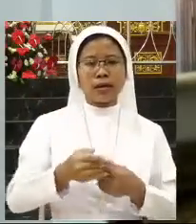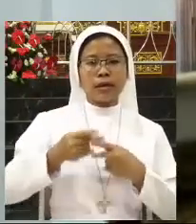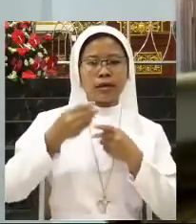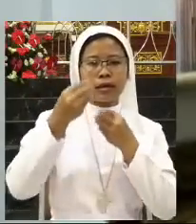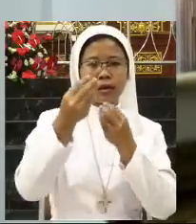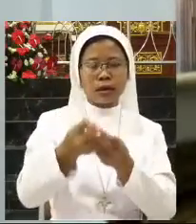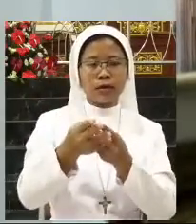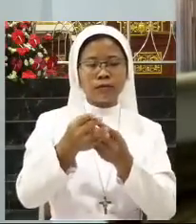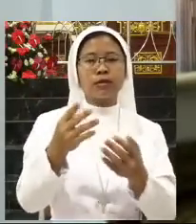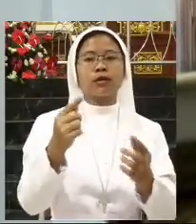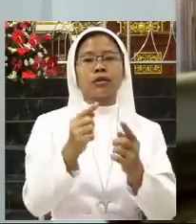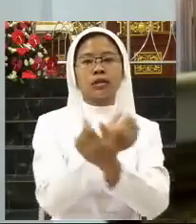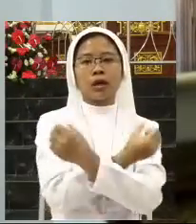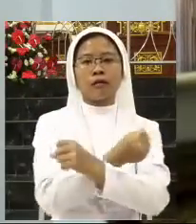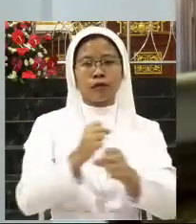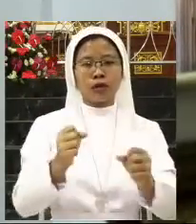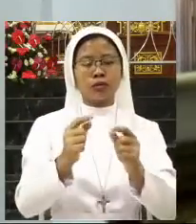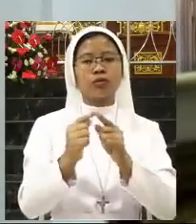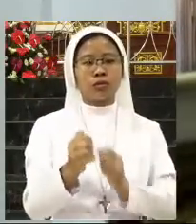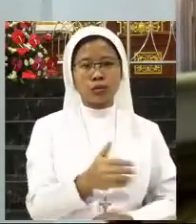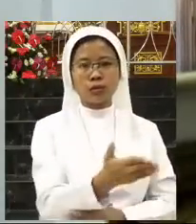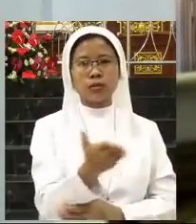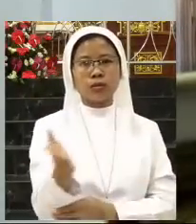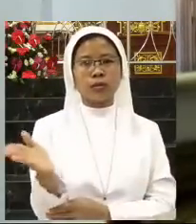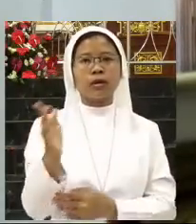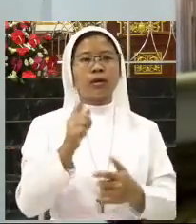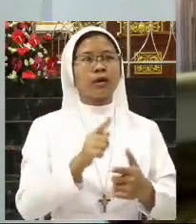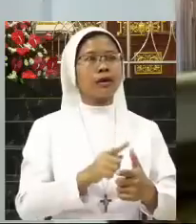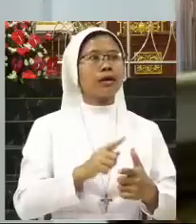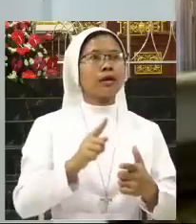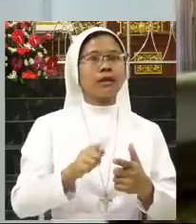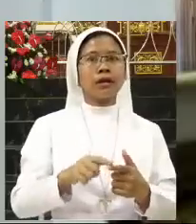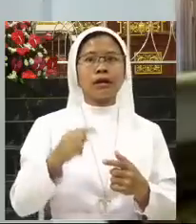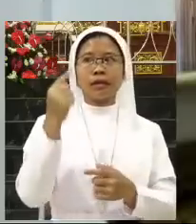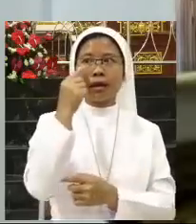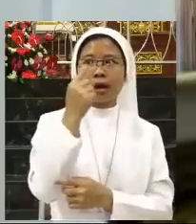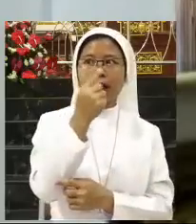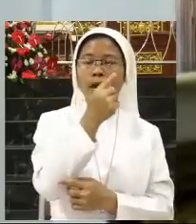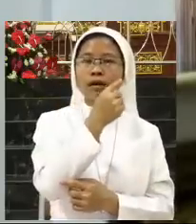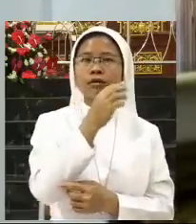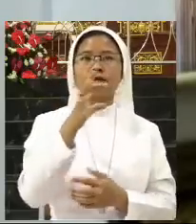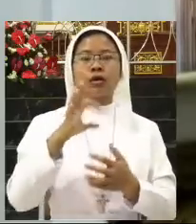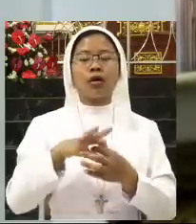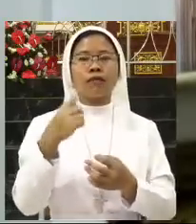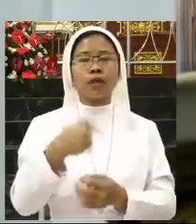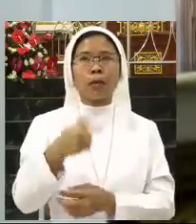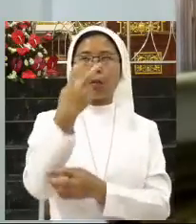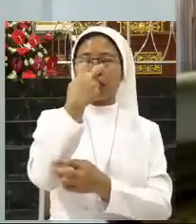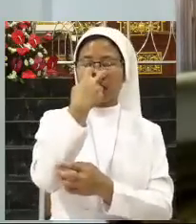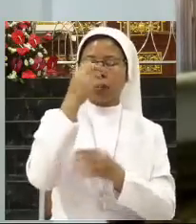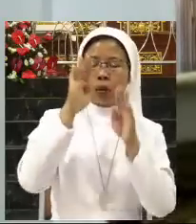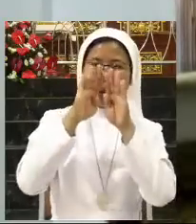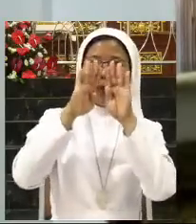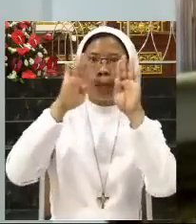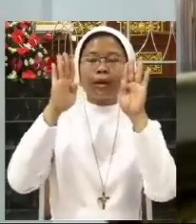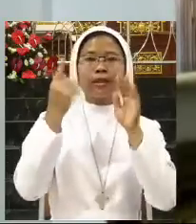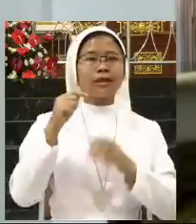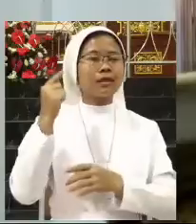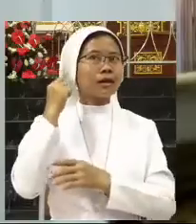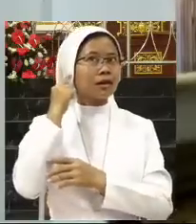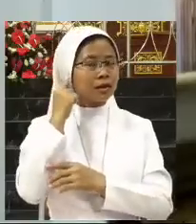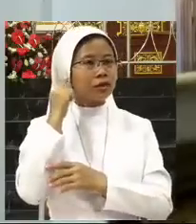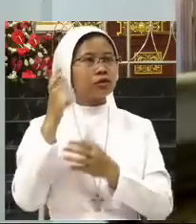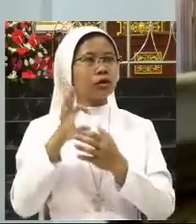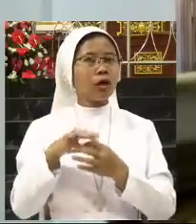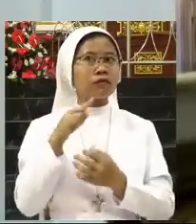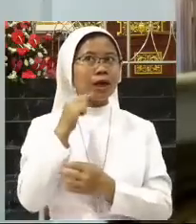comes to save you. Then will the eyes of the blind be opened, the ears of the deaf